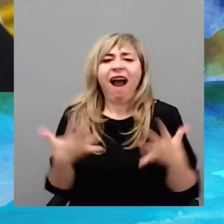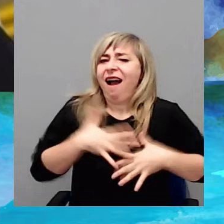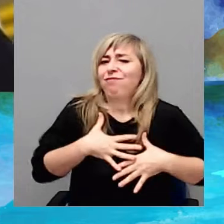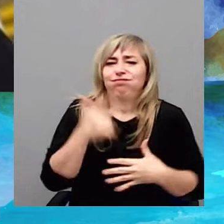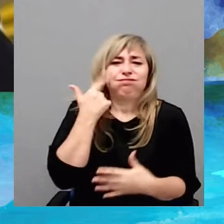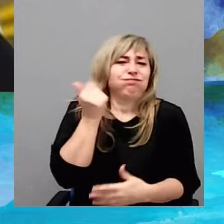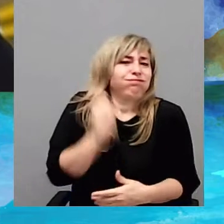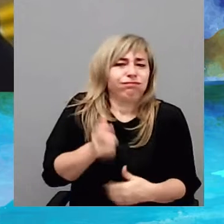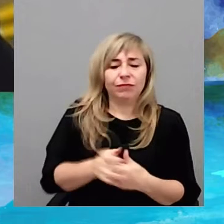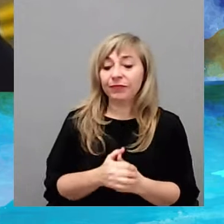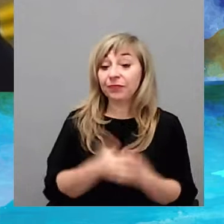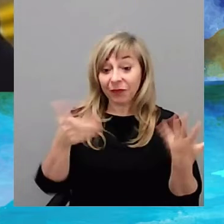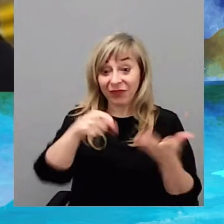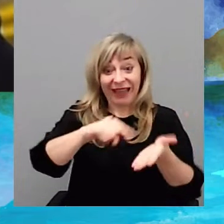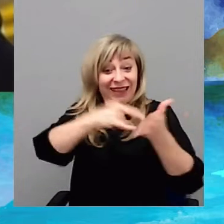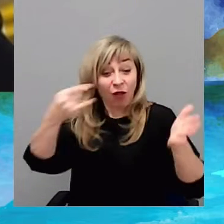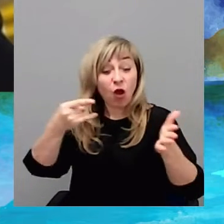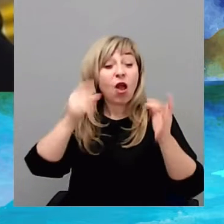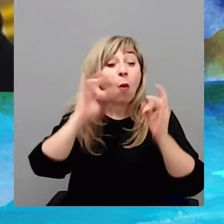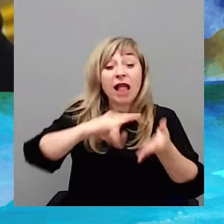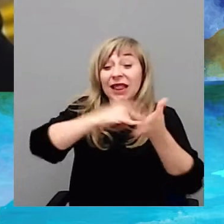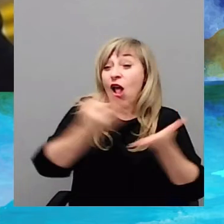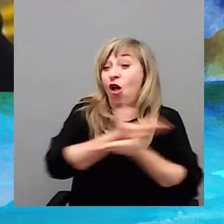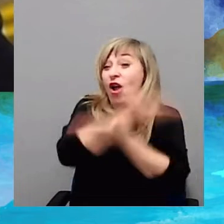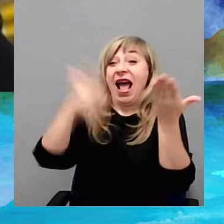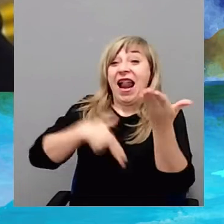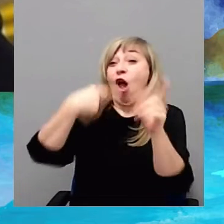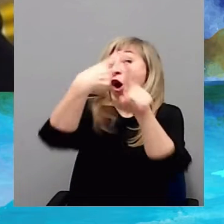Now, this technology, like all technologies,